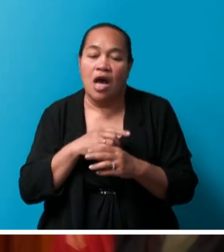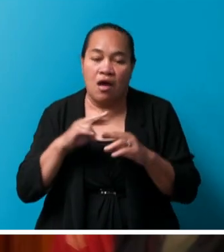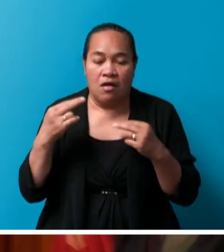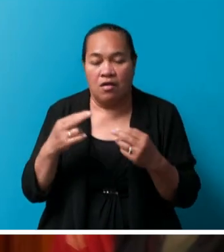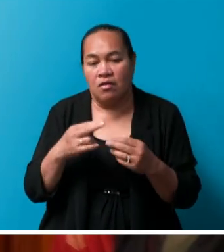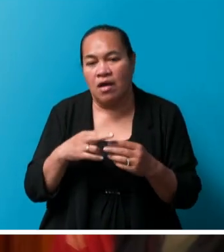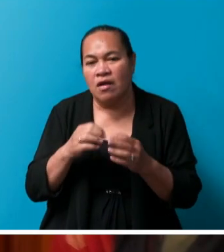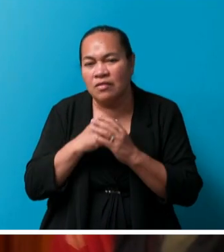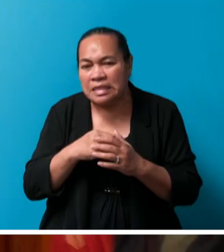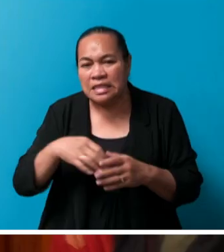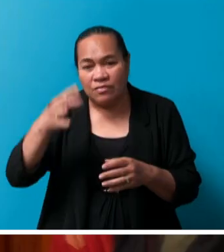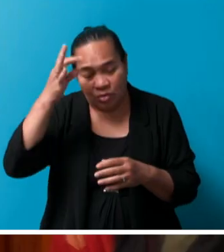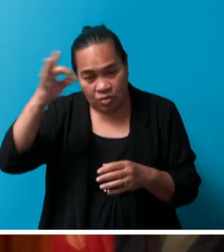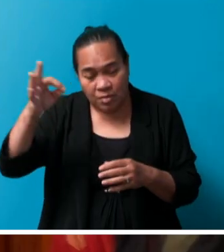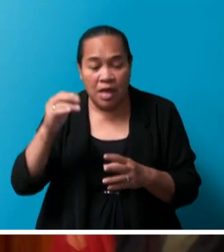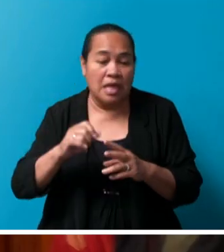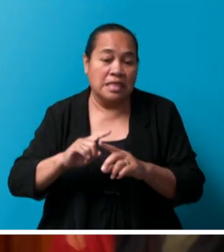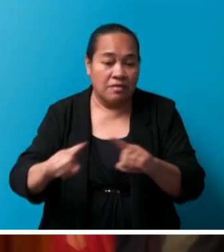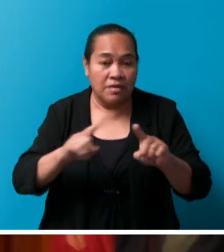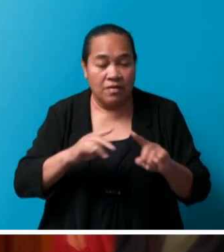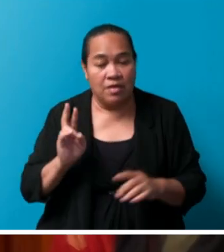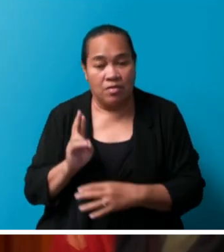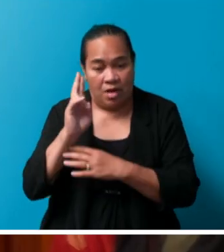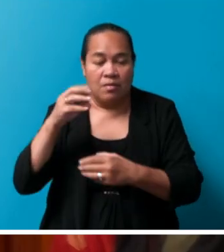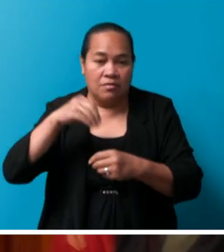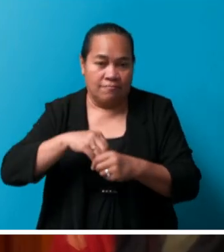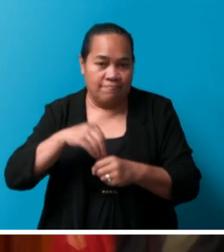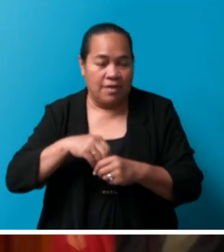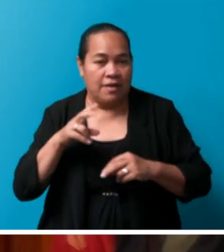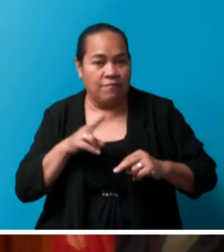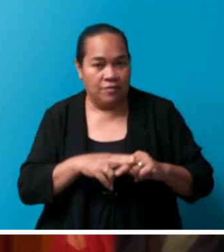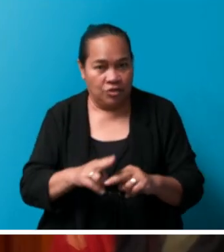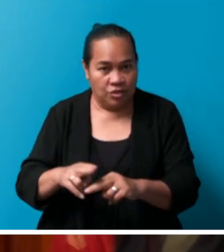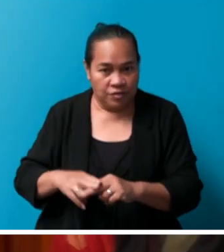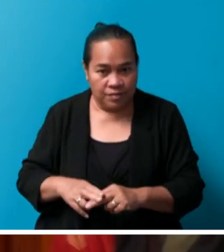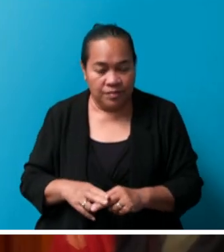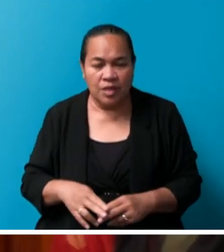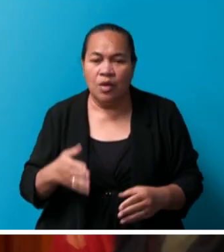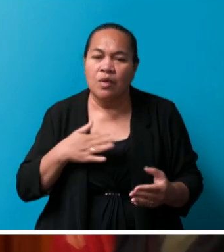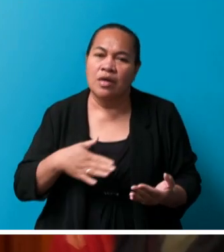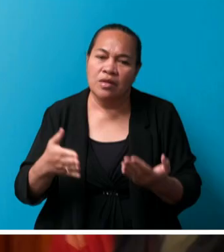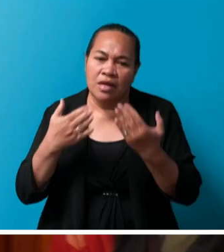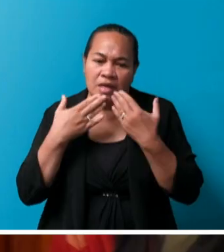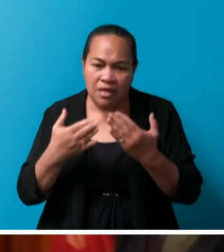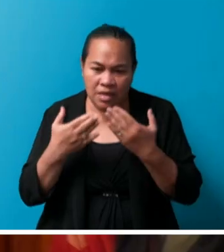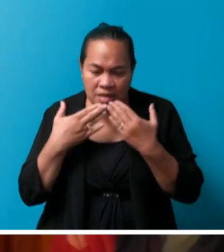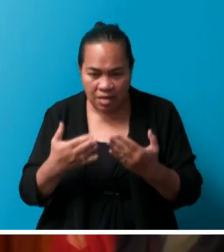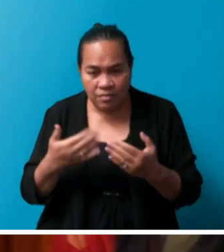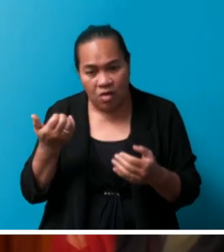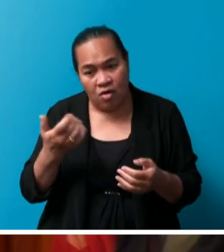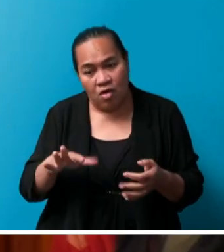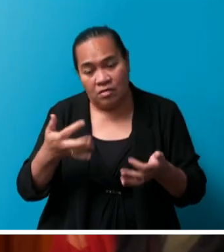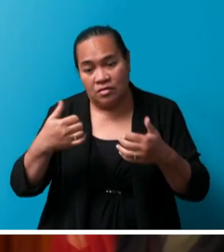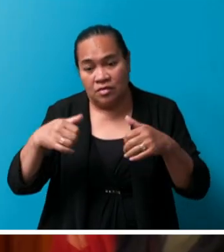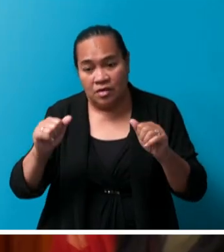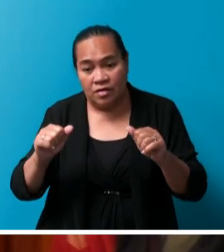be mata tamata enda lewena sa ketiko na nondo biti romani enda bakabinibina ke ni sa mai kada bakawoti na nondo minista ve